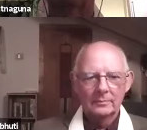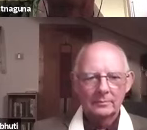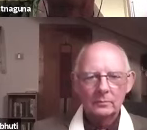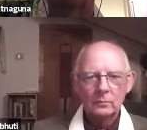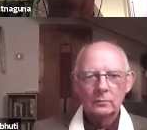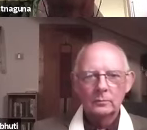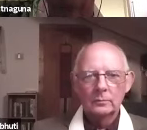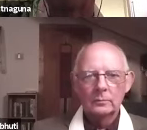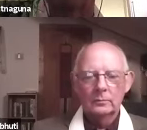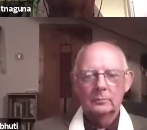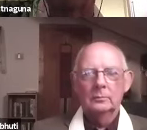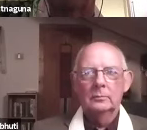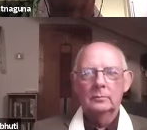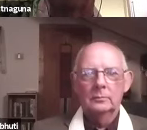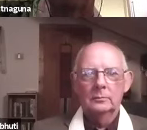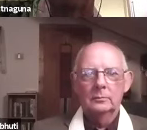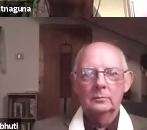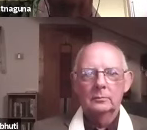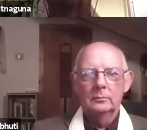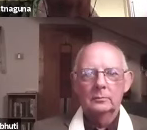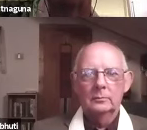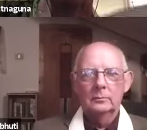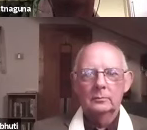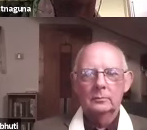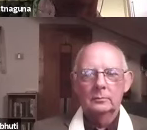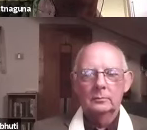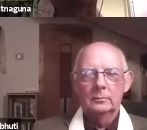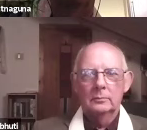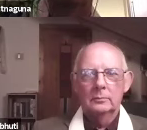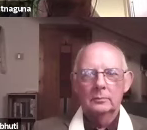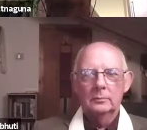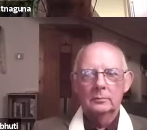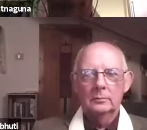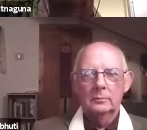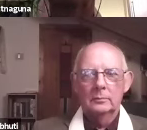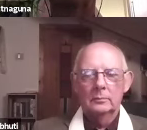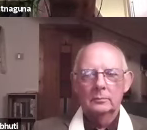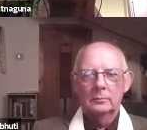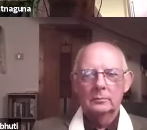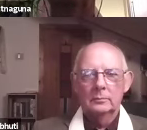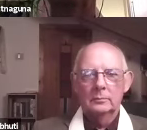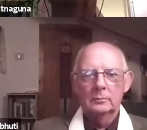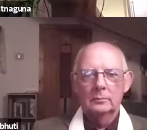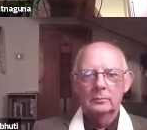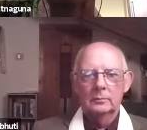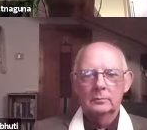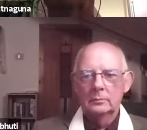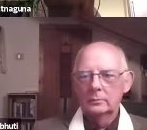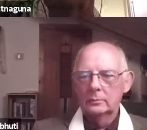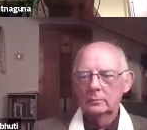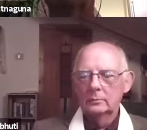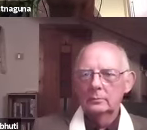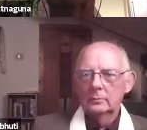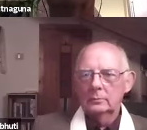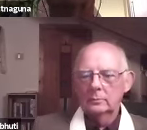and i i take that on board i will say that i found it incredibly difficult to to listen to